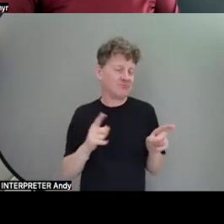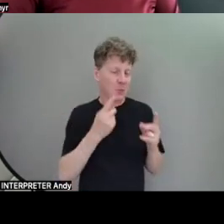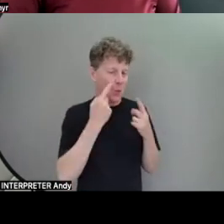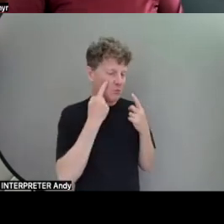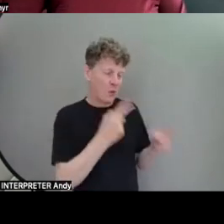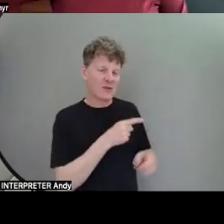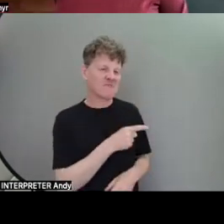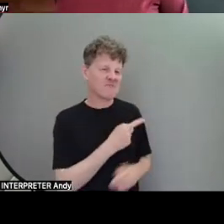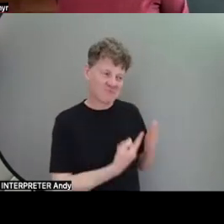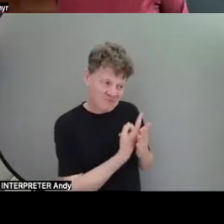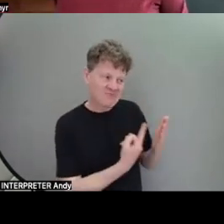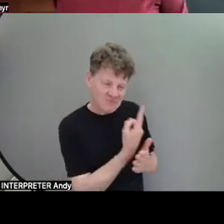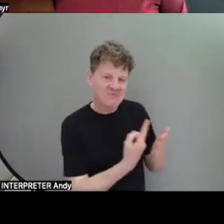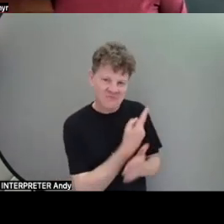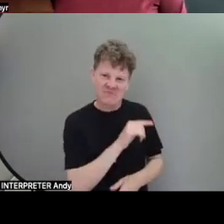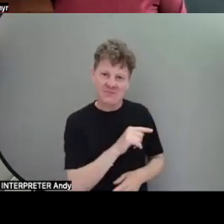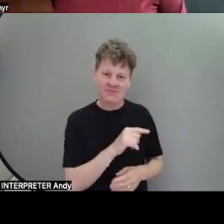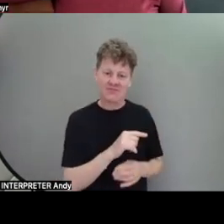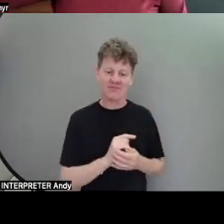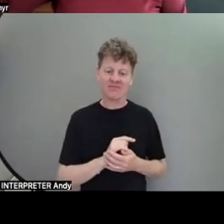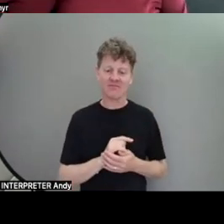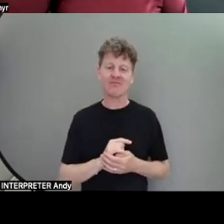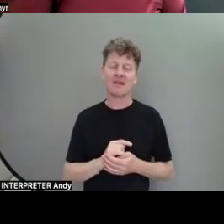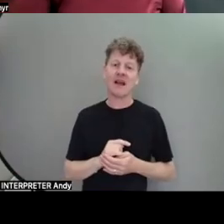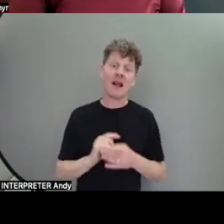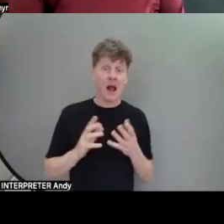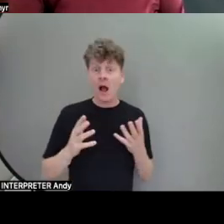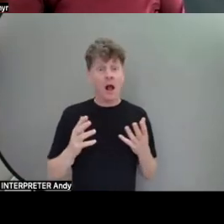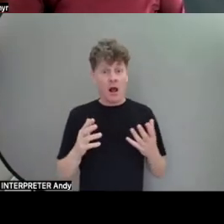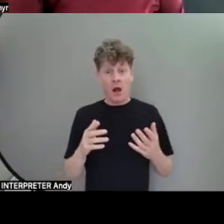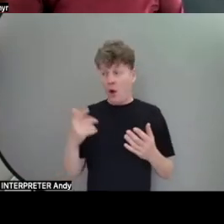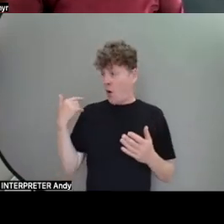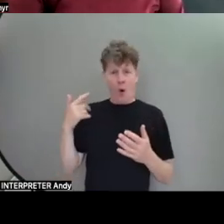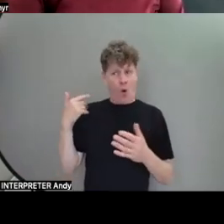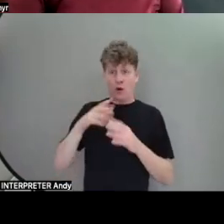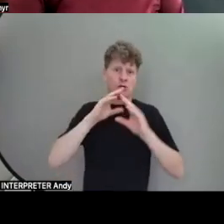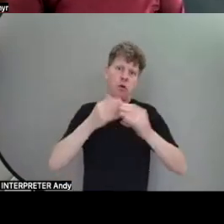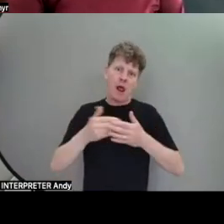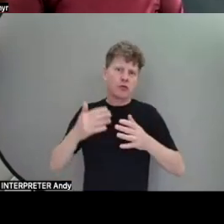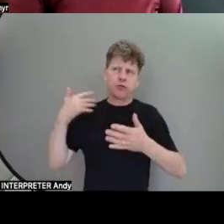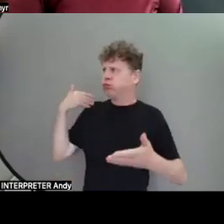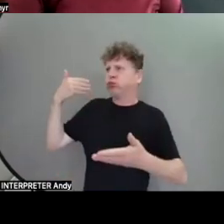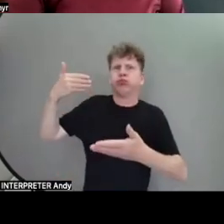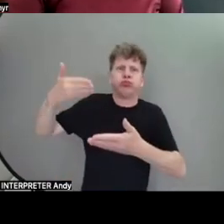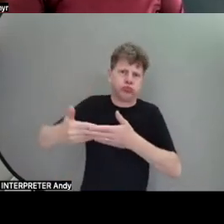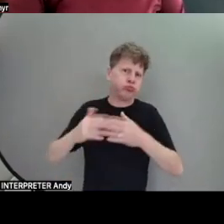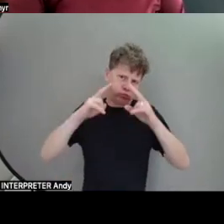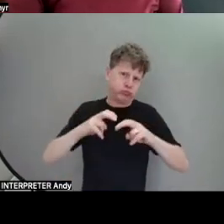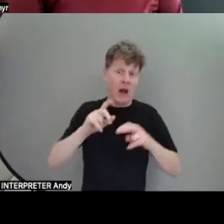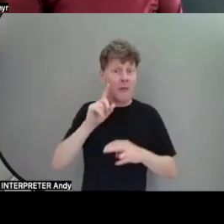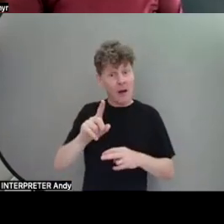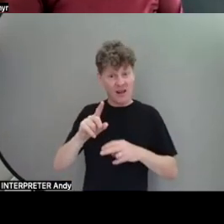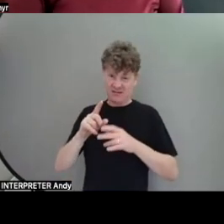But really, despite the fact that so much work has been done on spoken languages, we still know surprisingly little